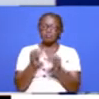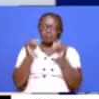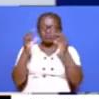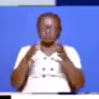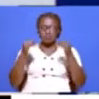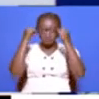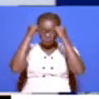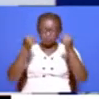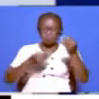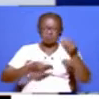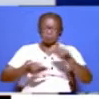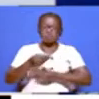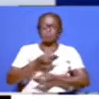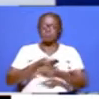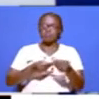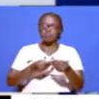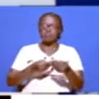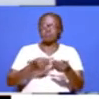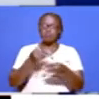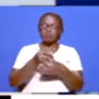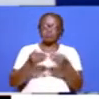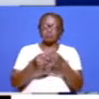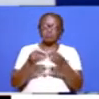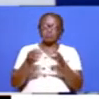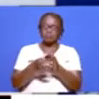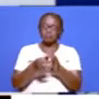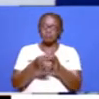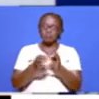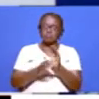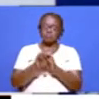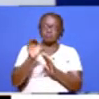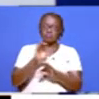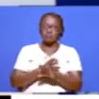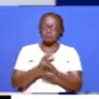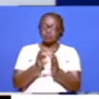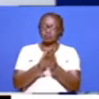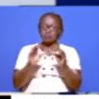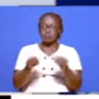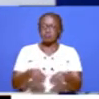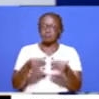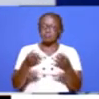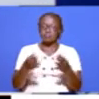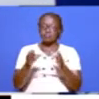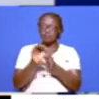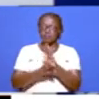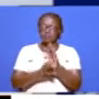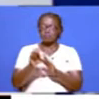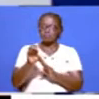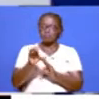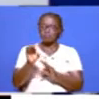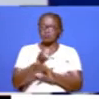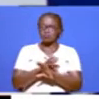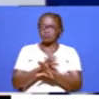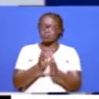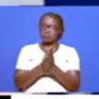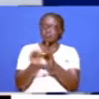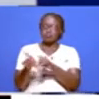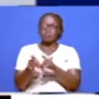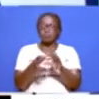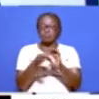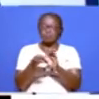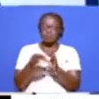in building joint curriculums and offering them jointly, and also doing joint research and